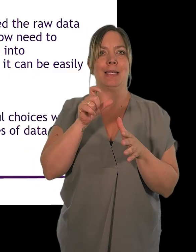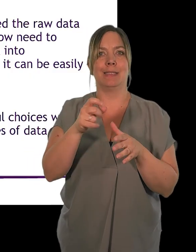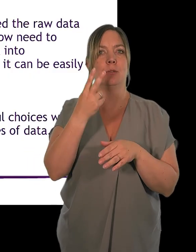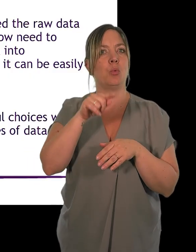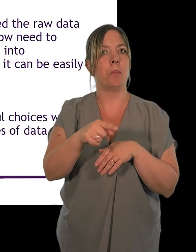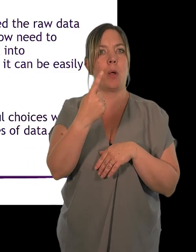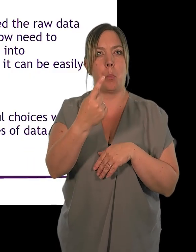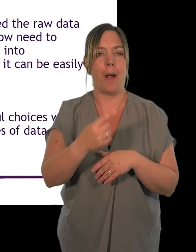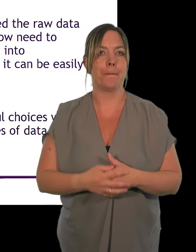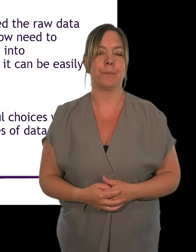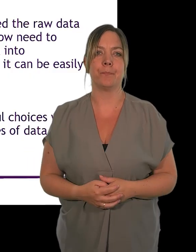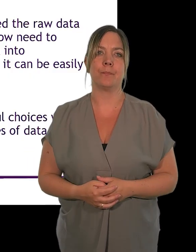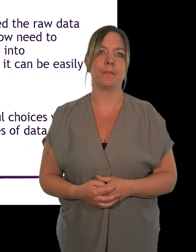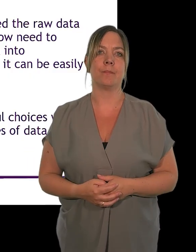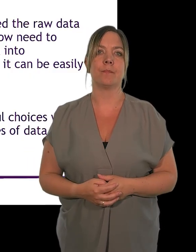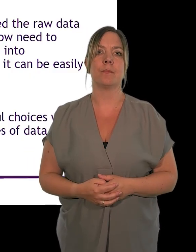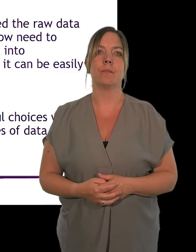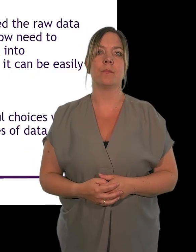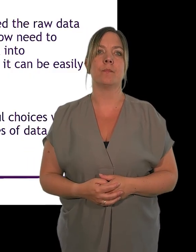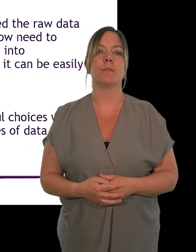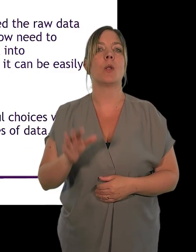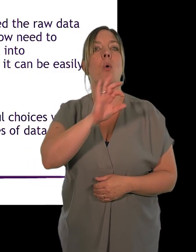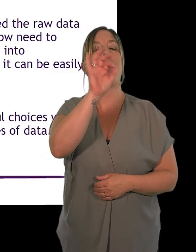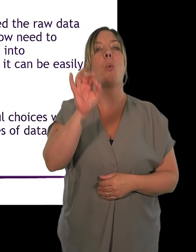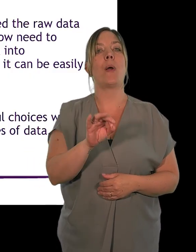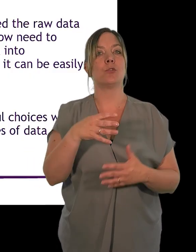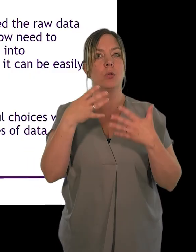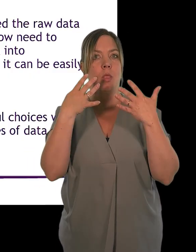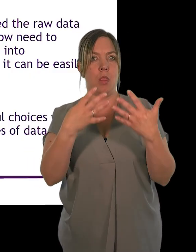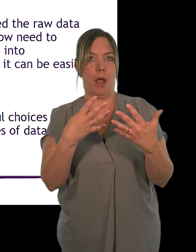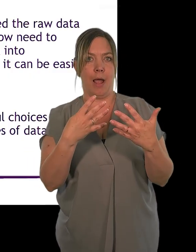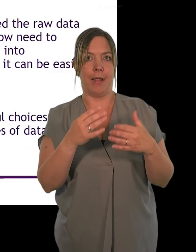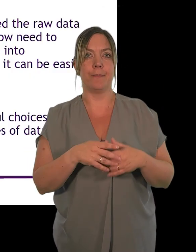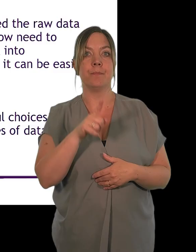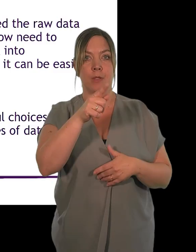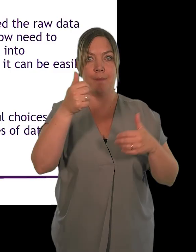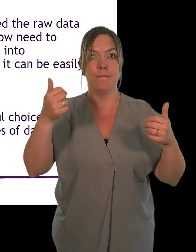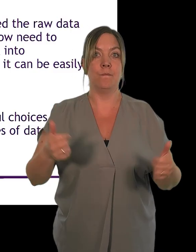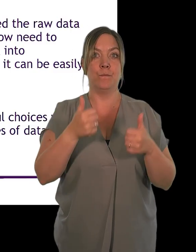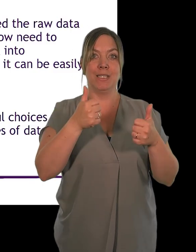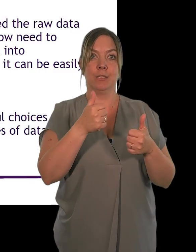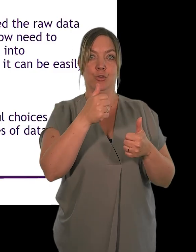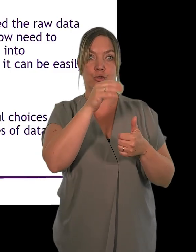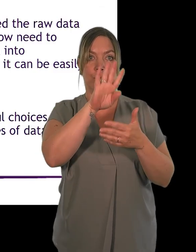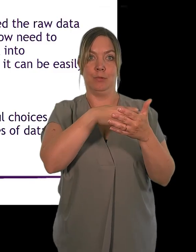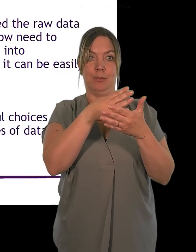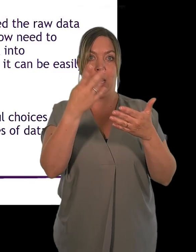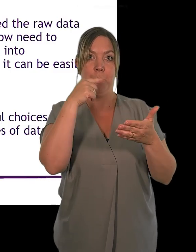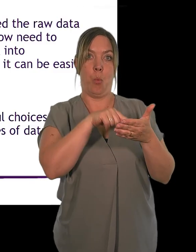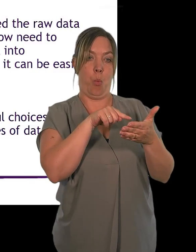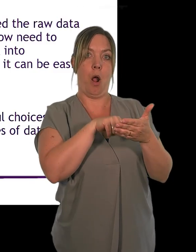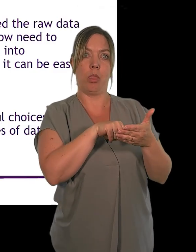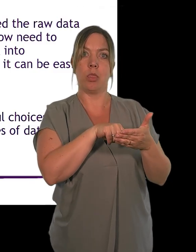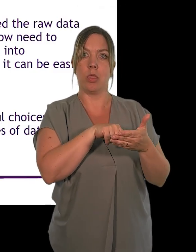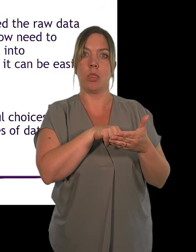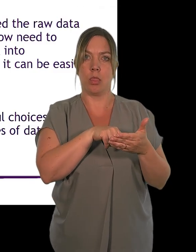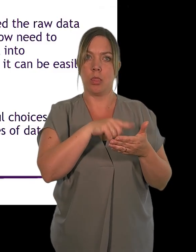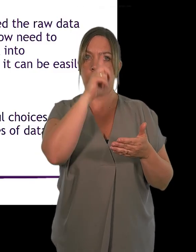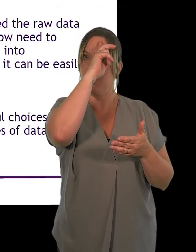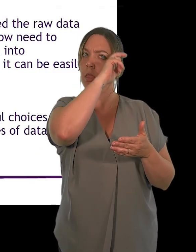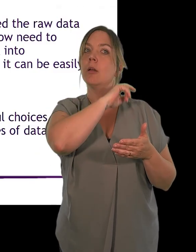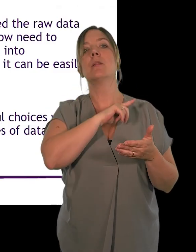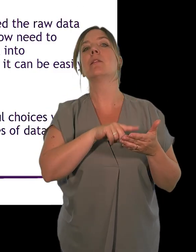Question 9. On completion of Table 1's requirements in Question 8, you now need to present